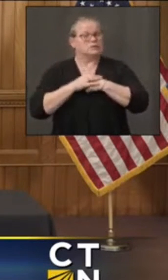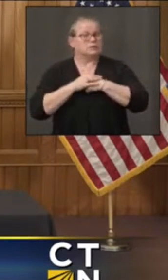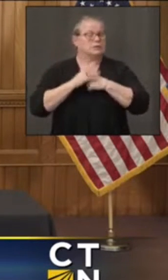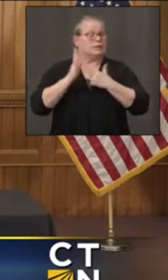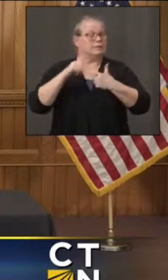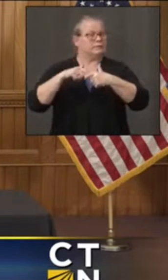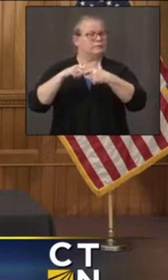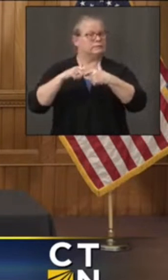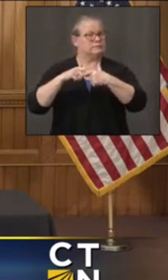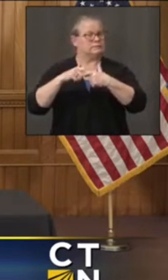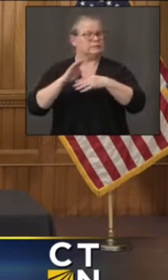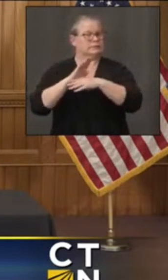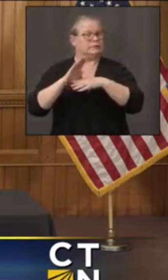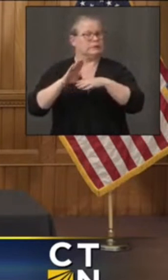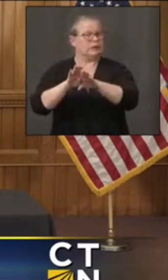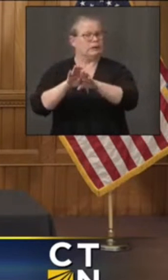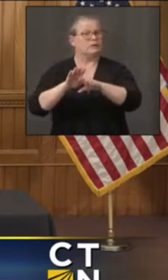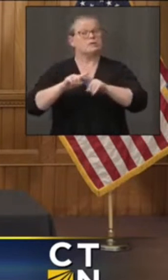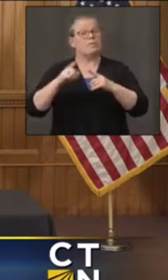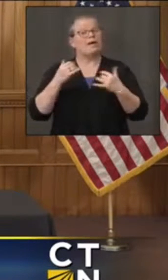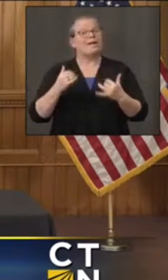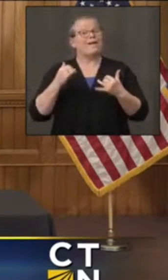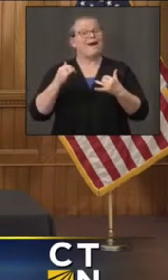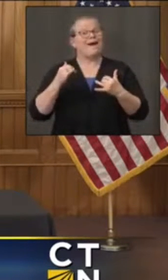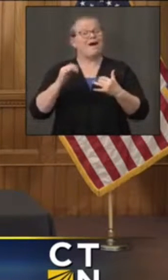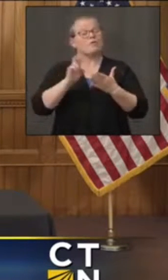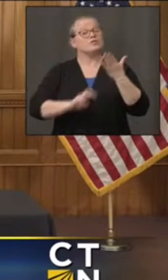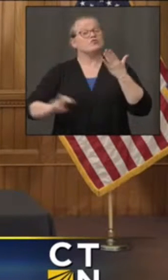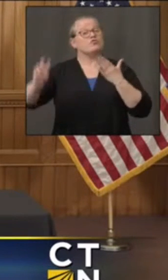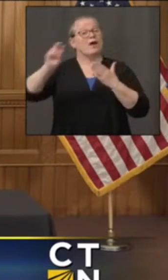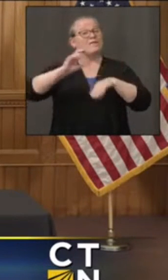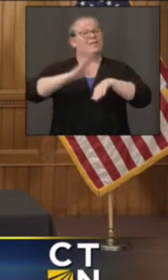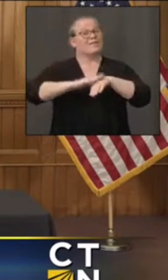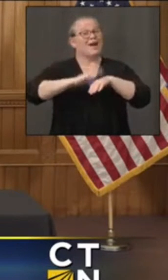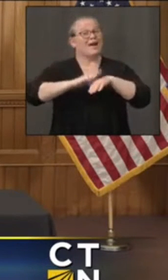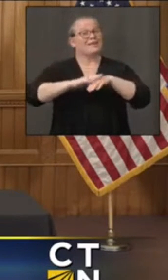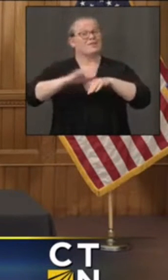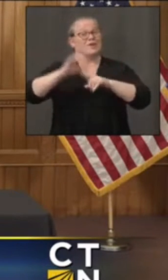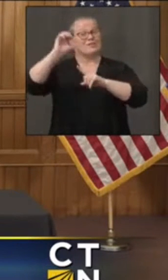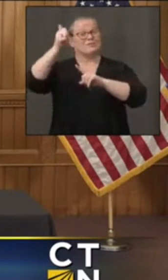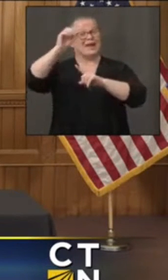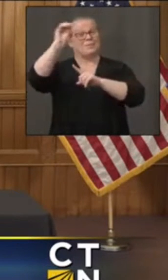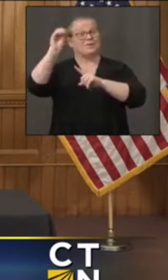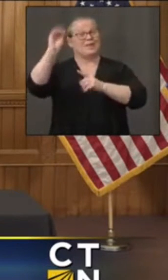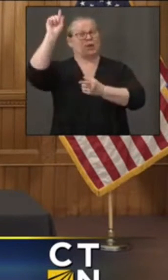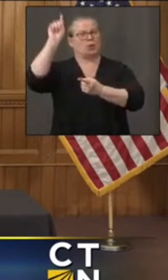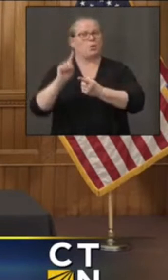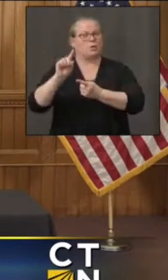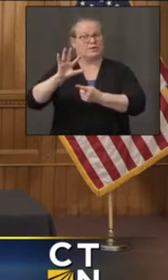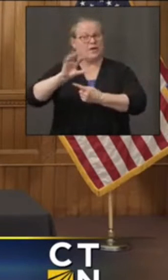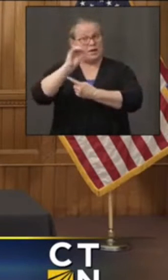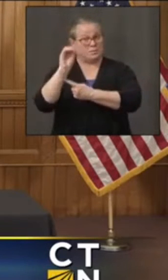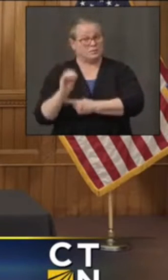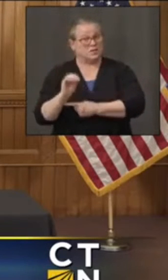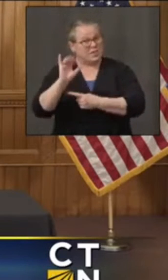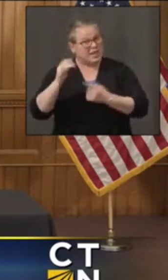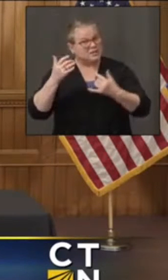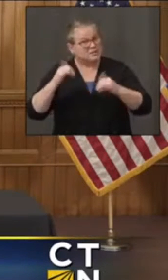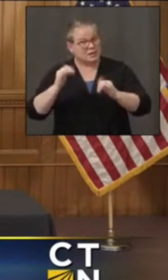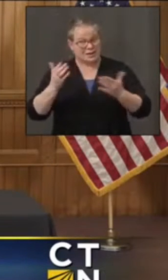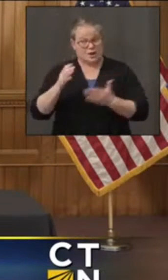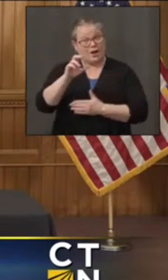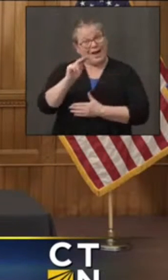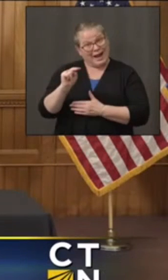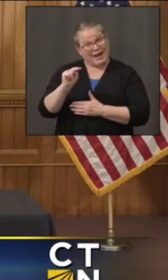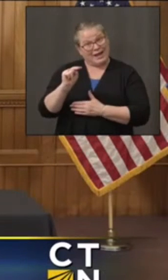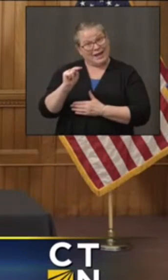the threshold for travel advisory, is that still the area that you're also using as a guideline, or quite frankly, is